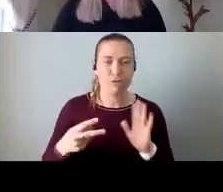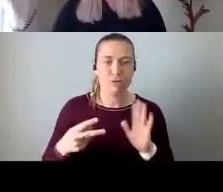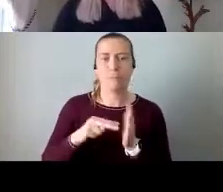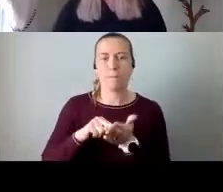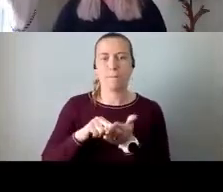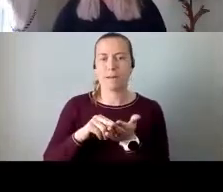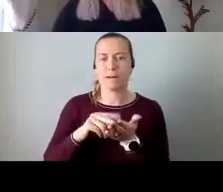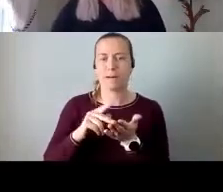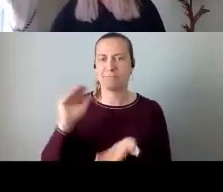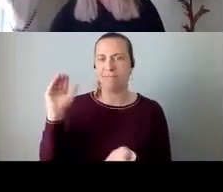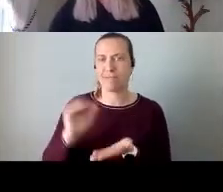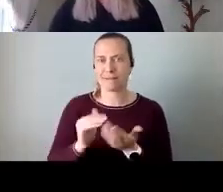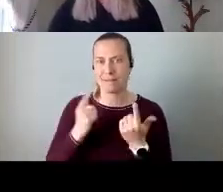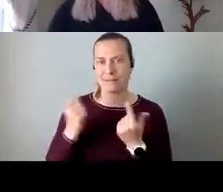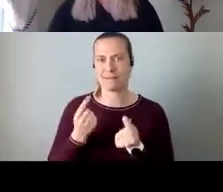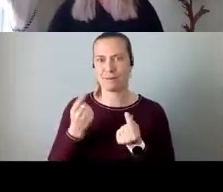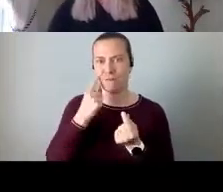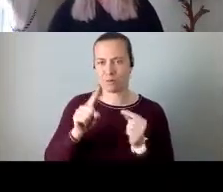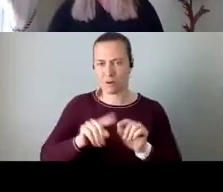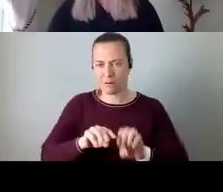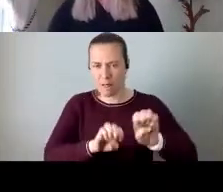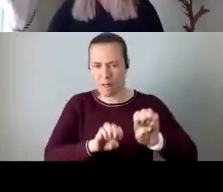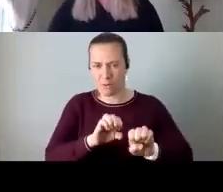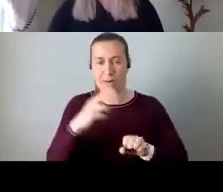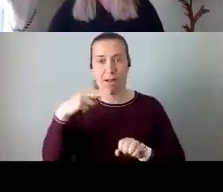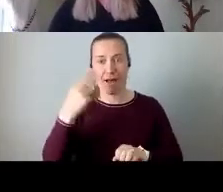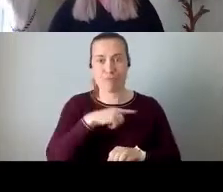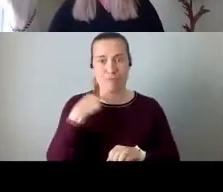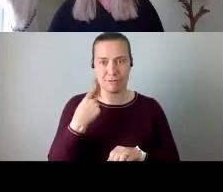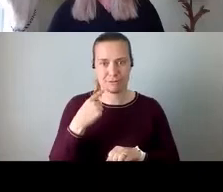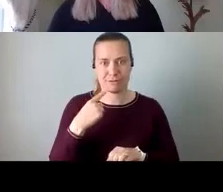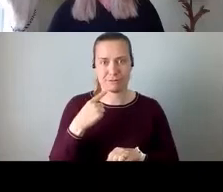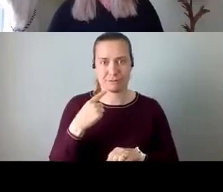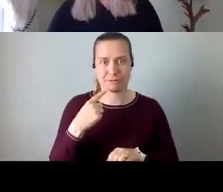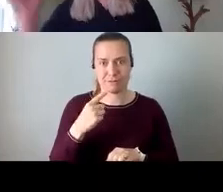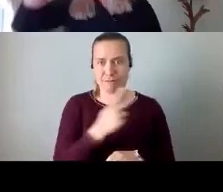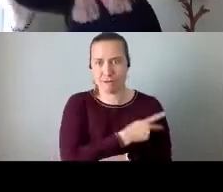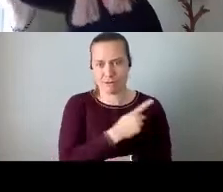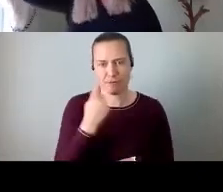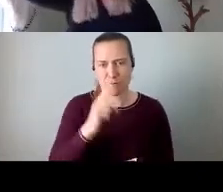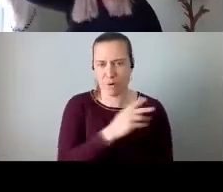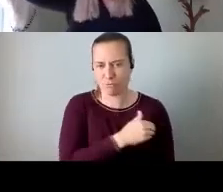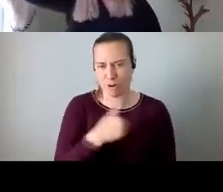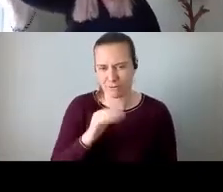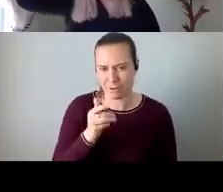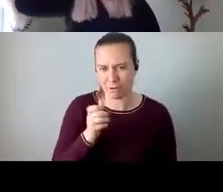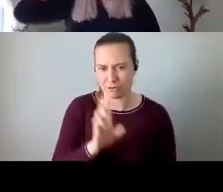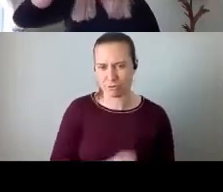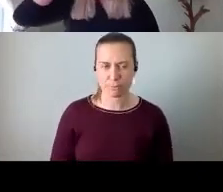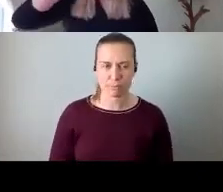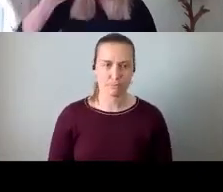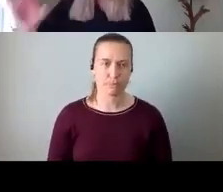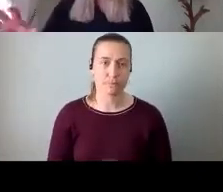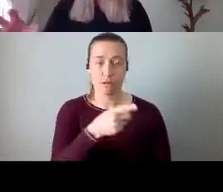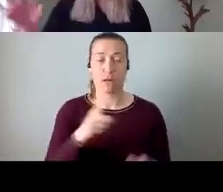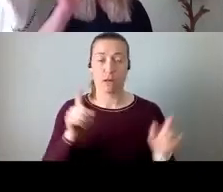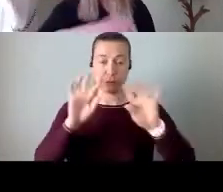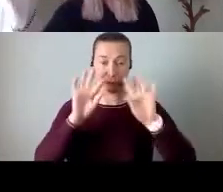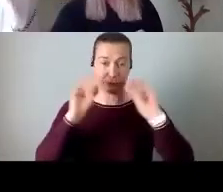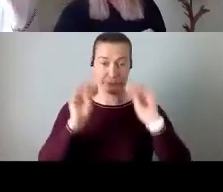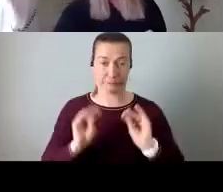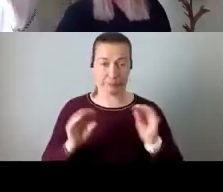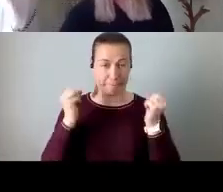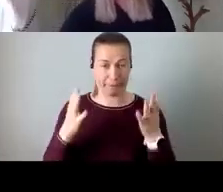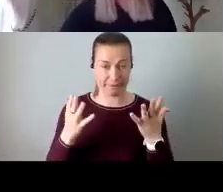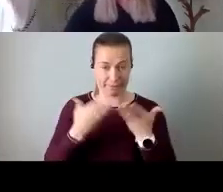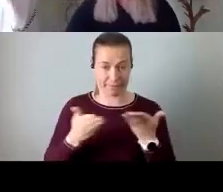evaluating patients for breast cancer who are at high risk. Now, this is one of the busiest slides, but what I wanted to highlight is something